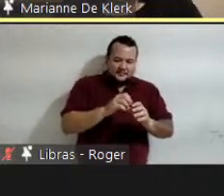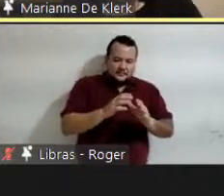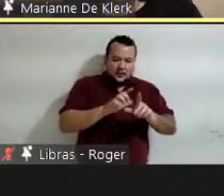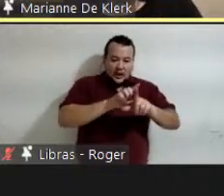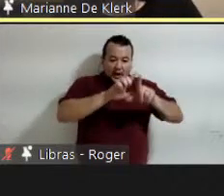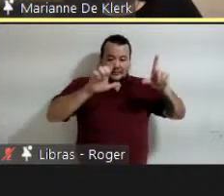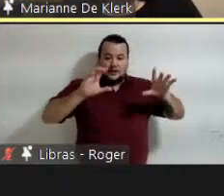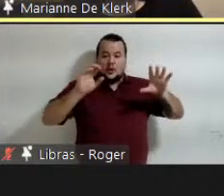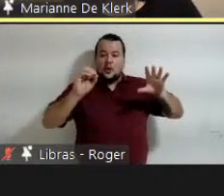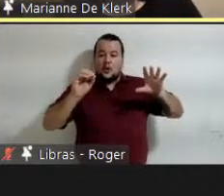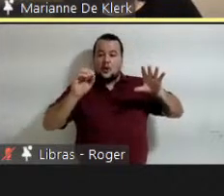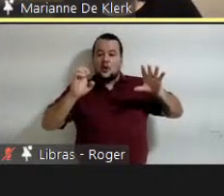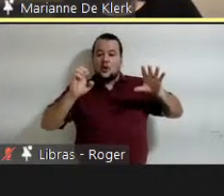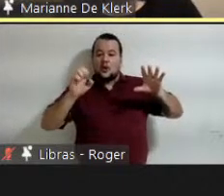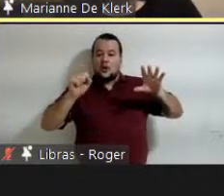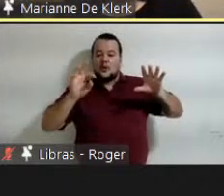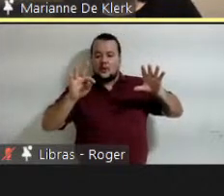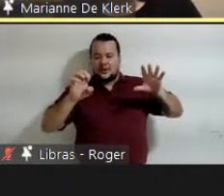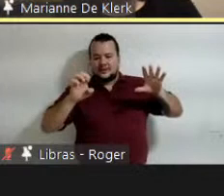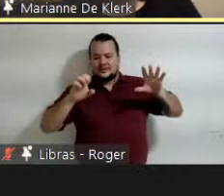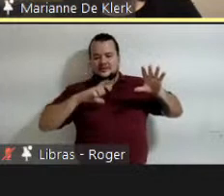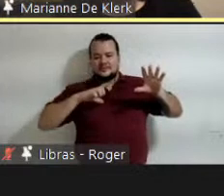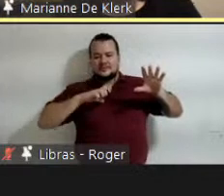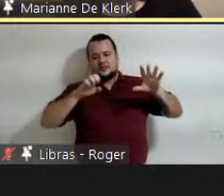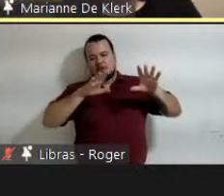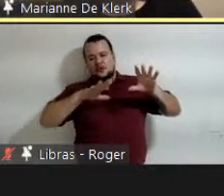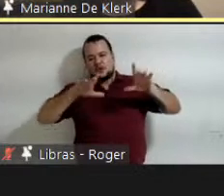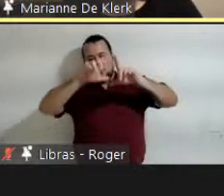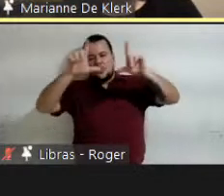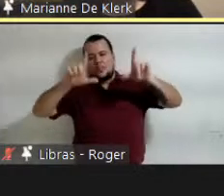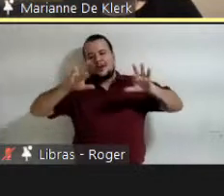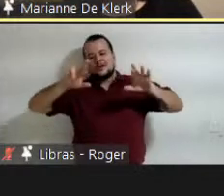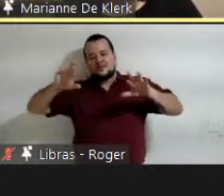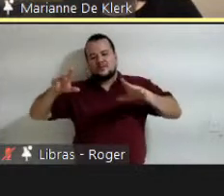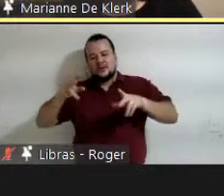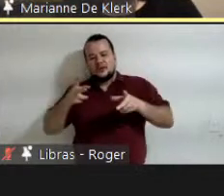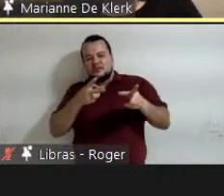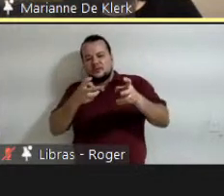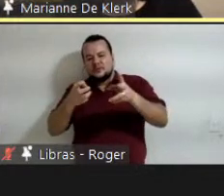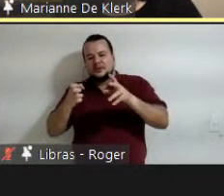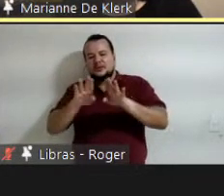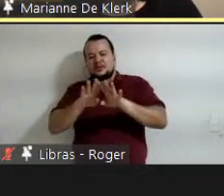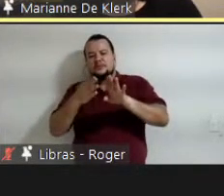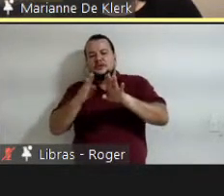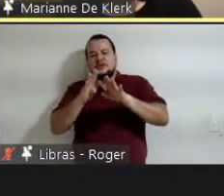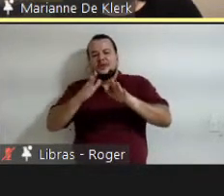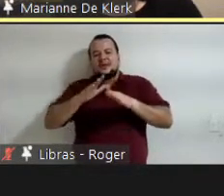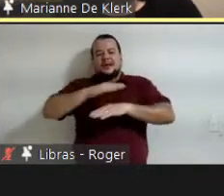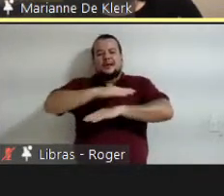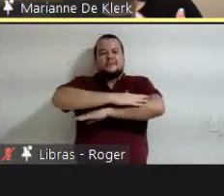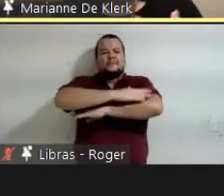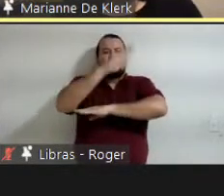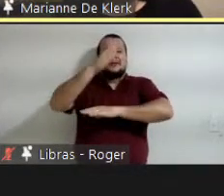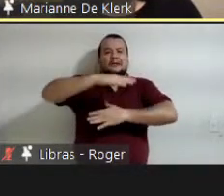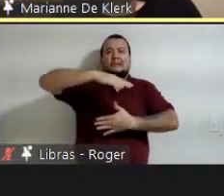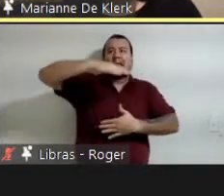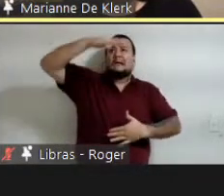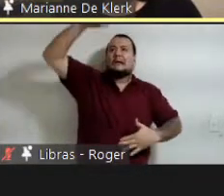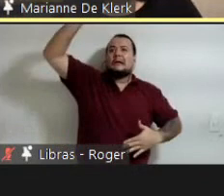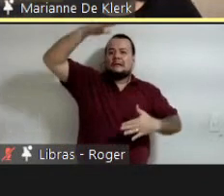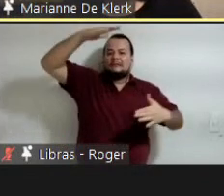brick screens, which is very much an African local approach that is combined with this